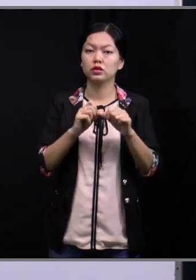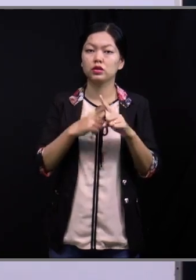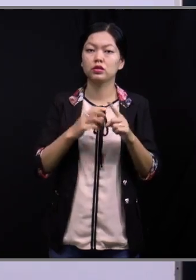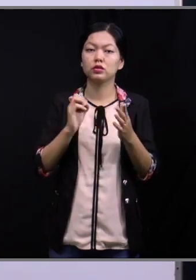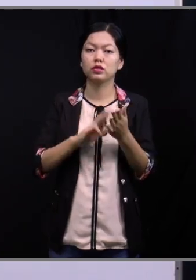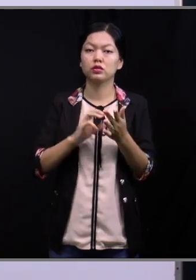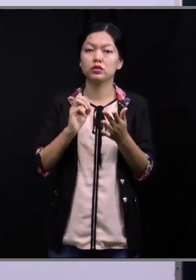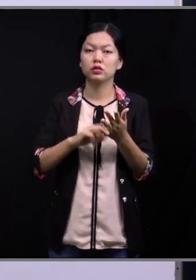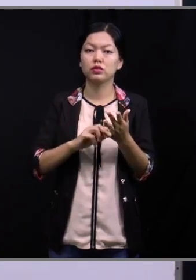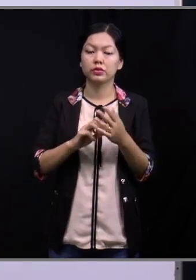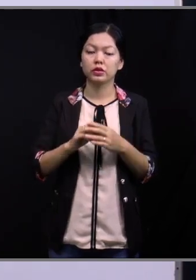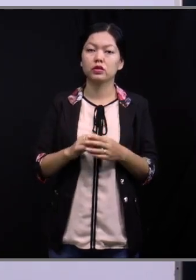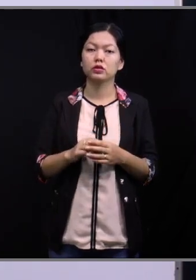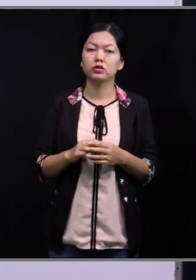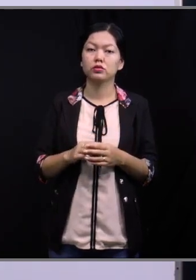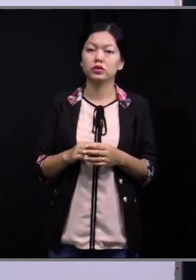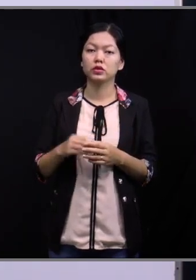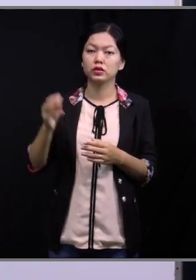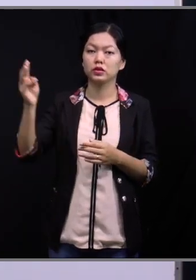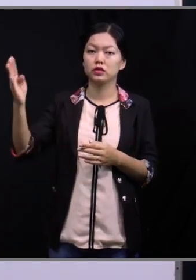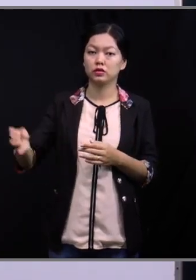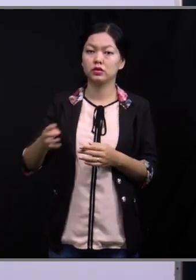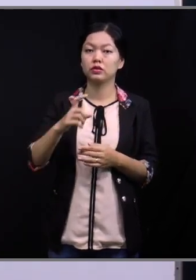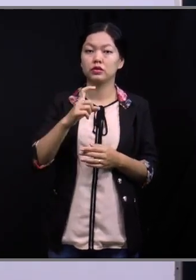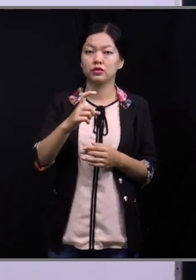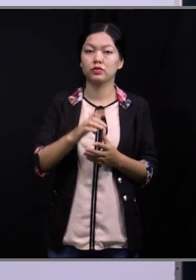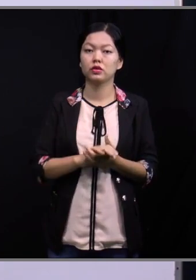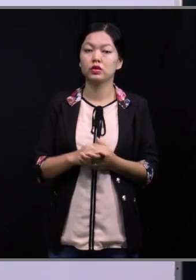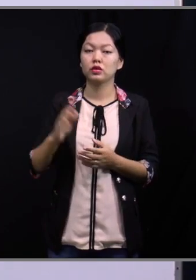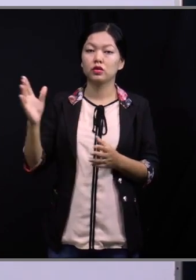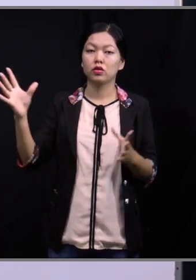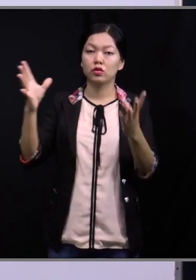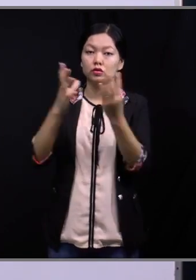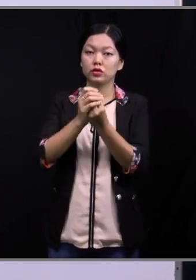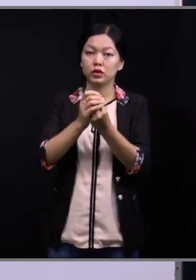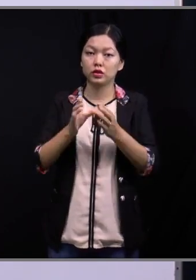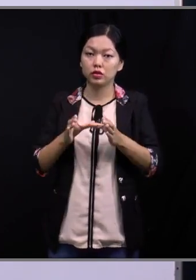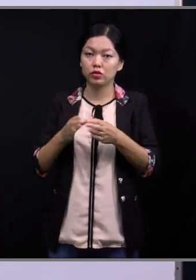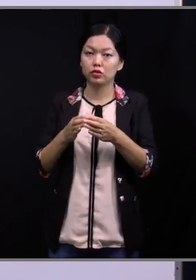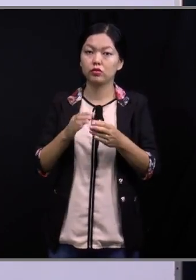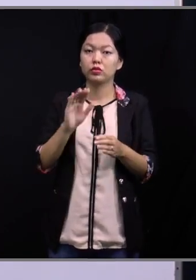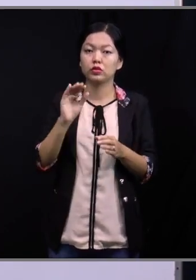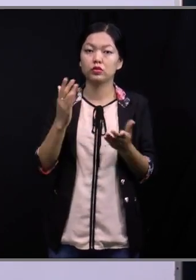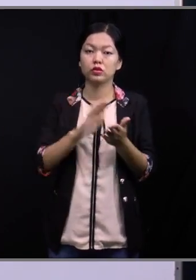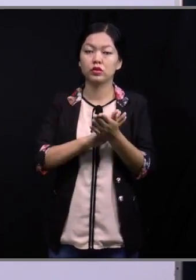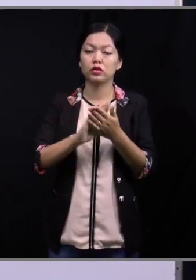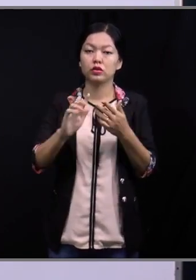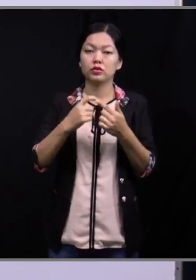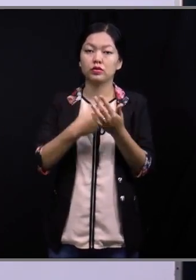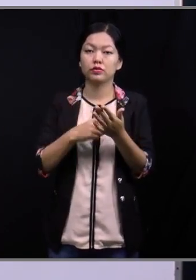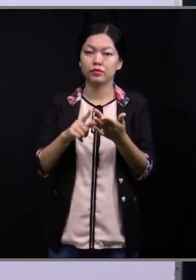taxonomic categories in logical sequence is known as hierarchy. Okay, so as we move from species to